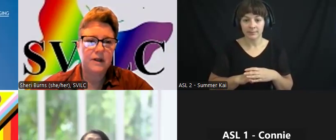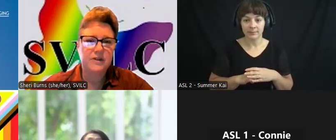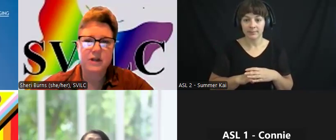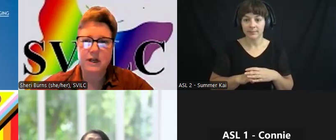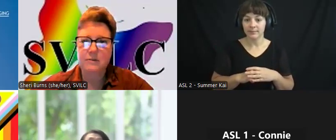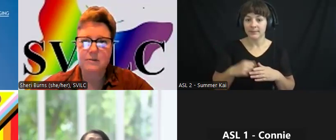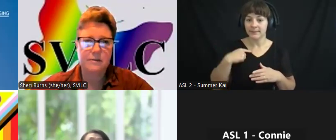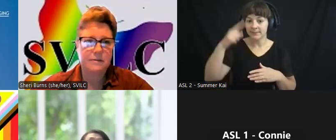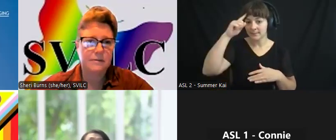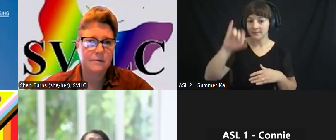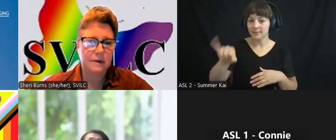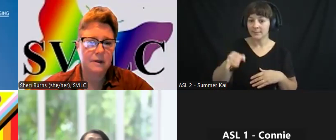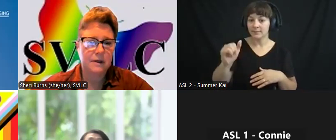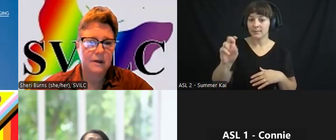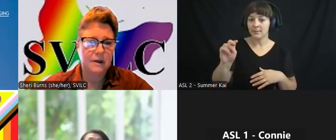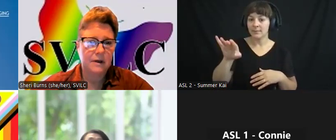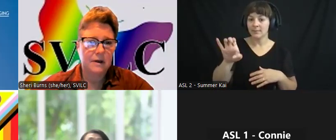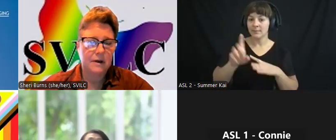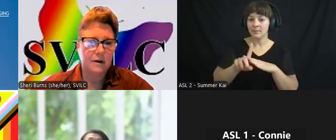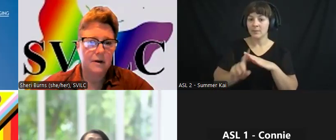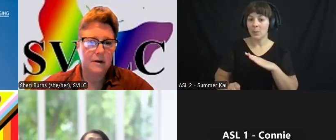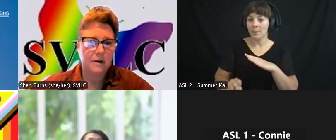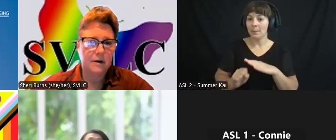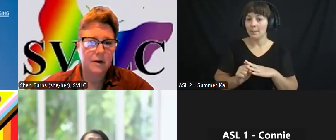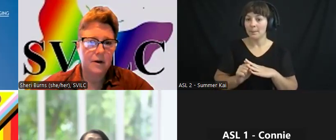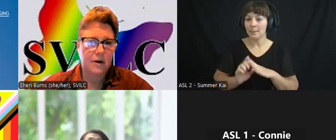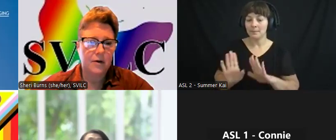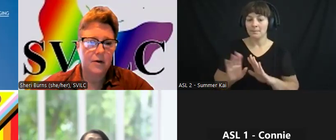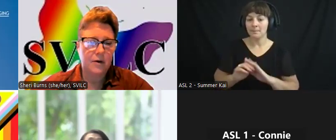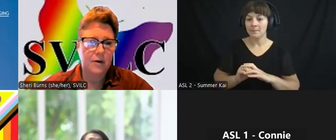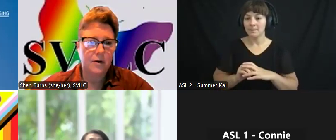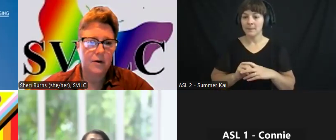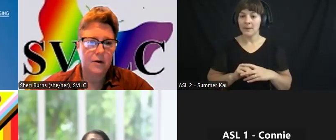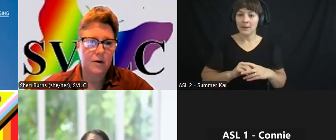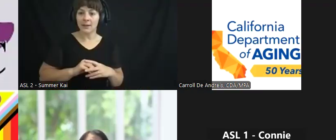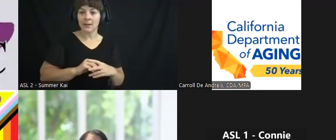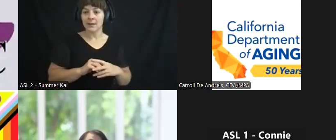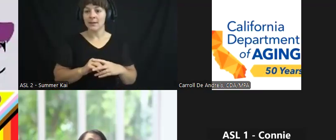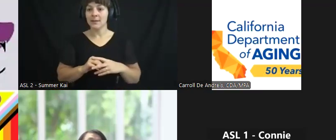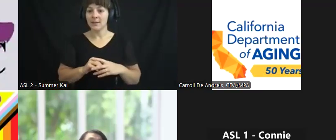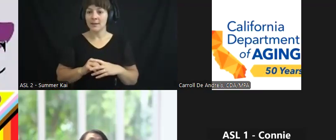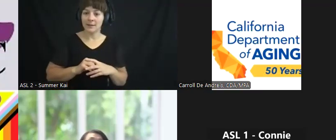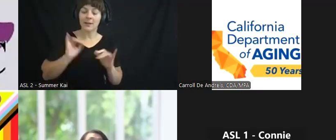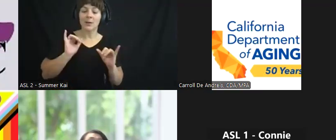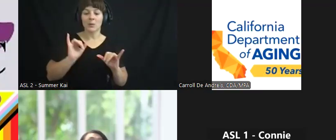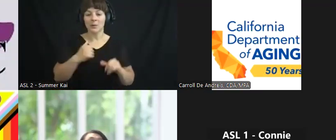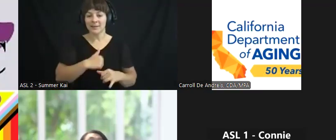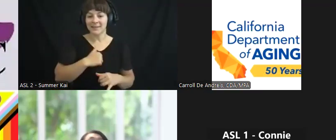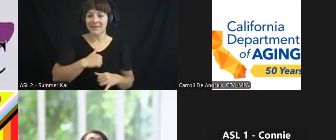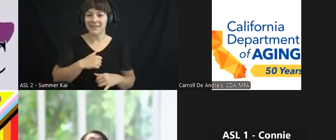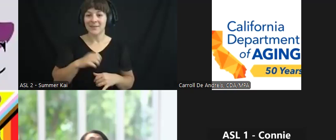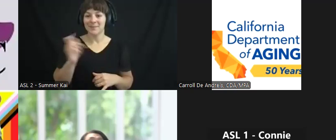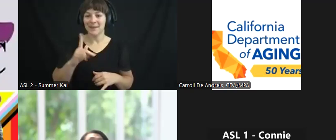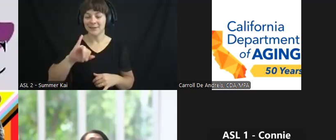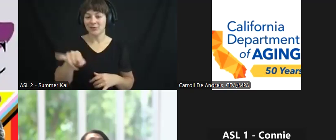Did we lose Janie? She took her hand down. She's talking, but Oh, No, there we go. Oh. there we go. You're back. I'm